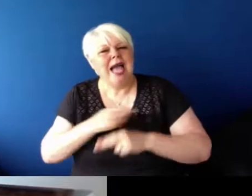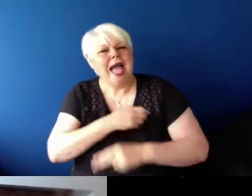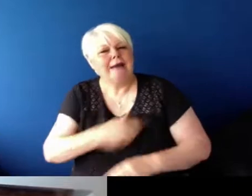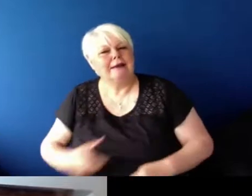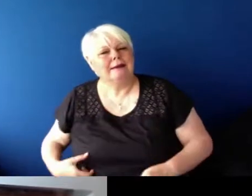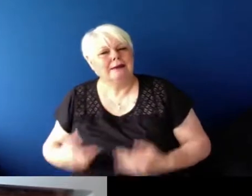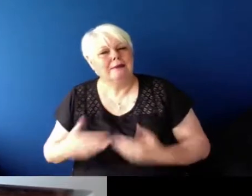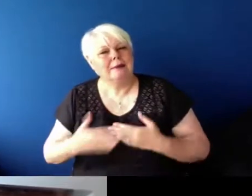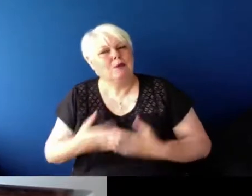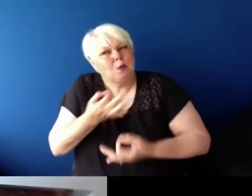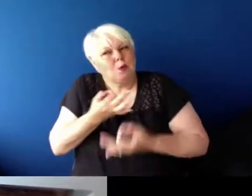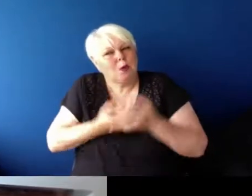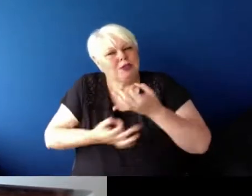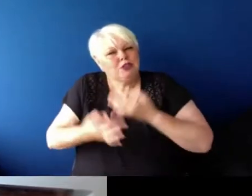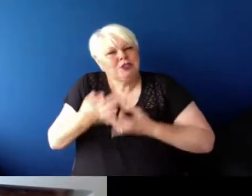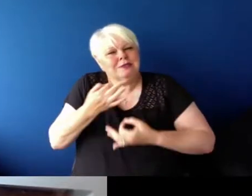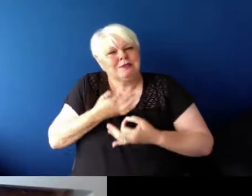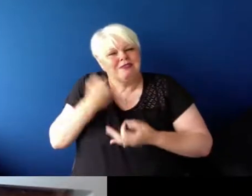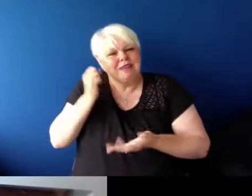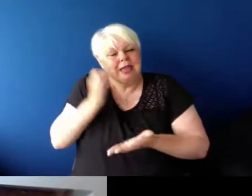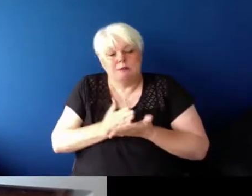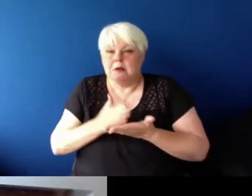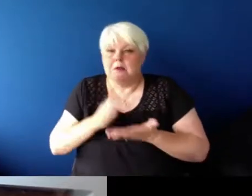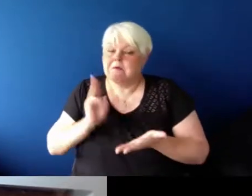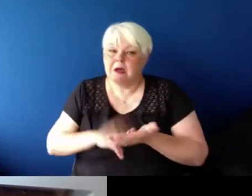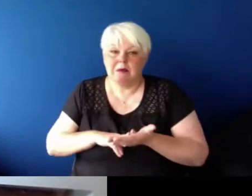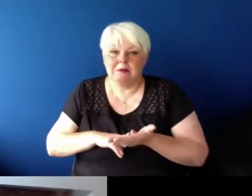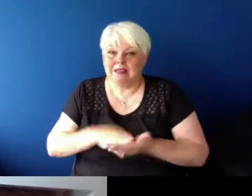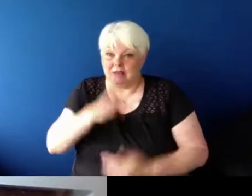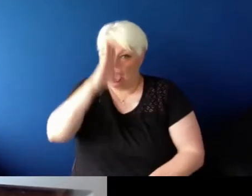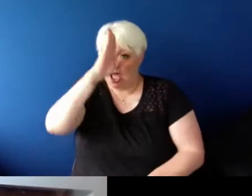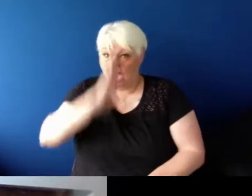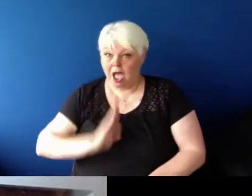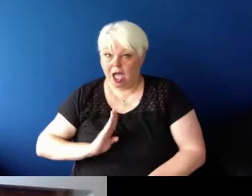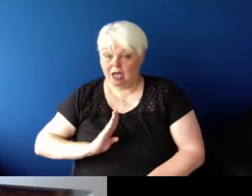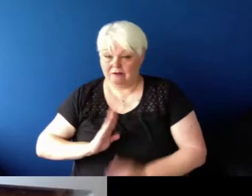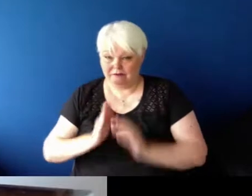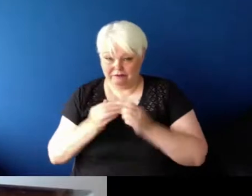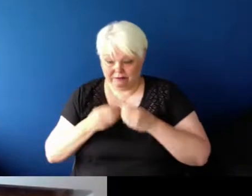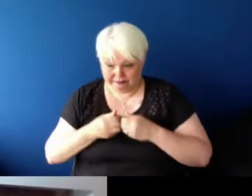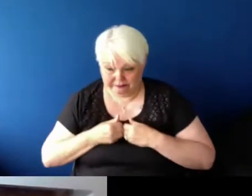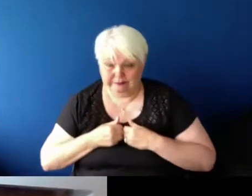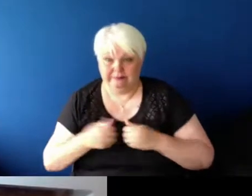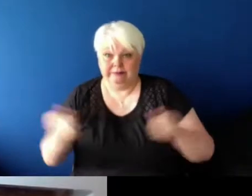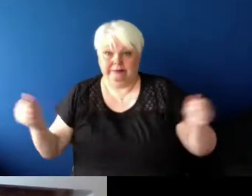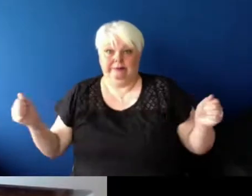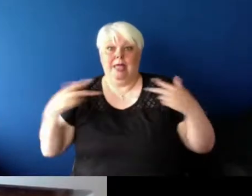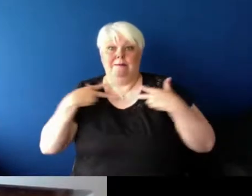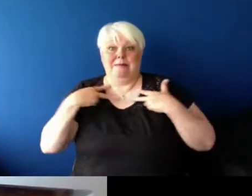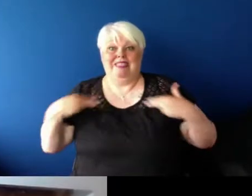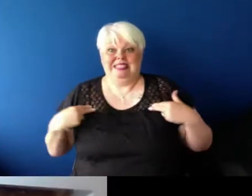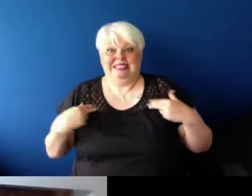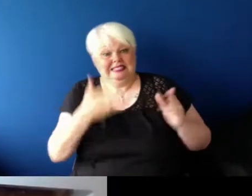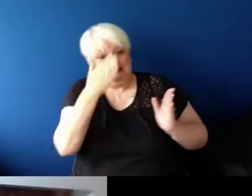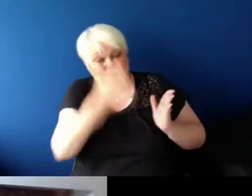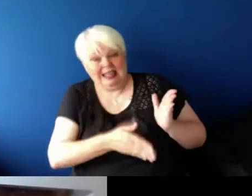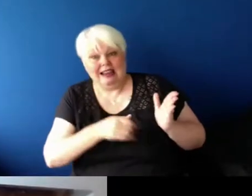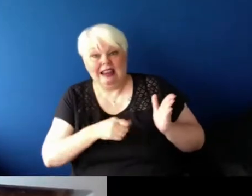his faith, but mum was, if you'd cut mum in half sideways, you'd have seen Methodist written through like a stick of rock,